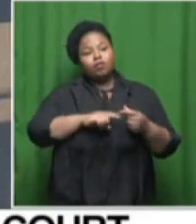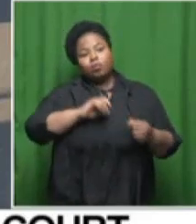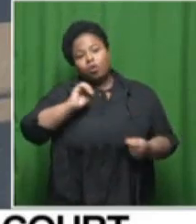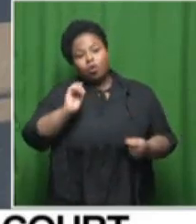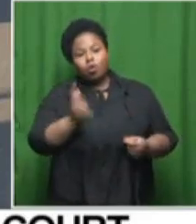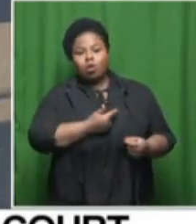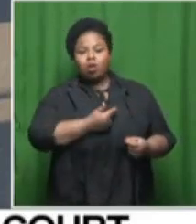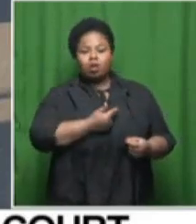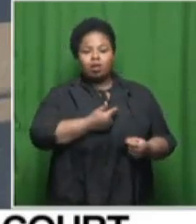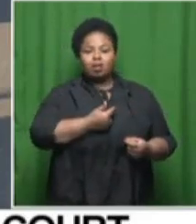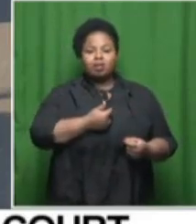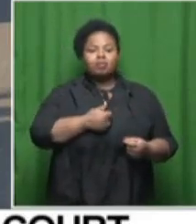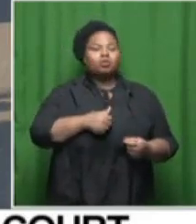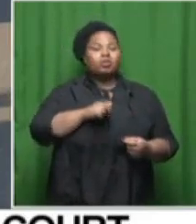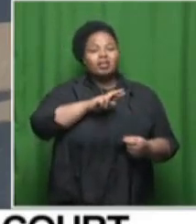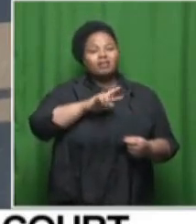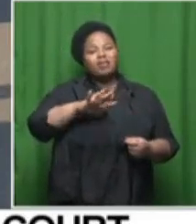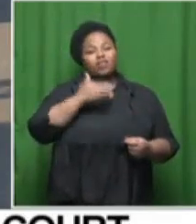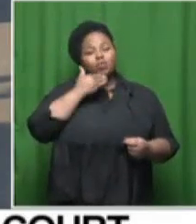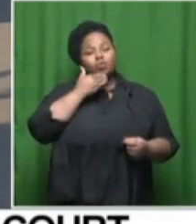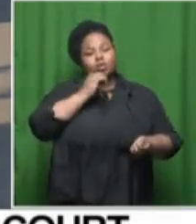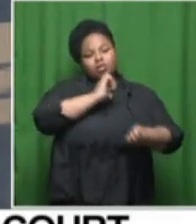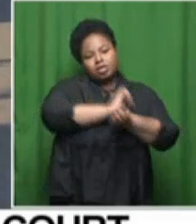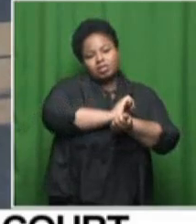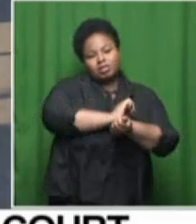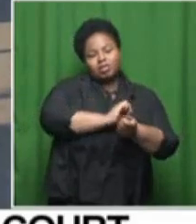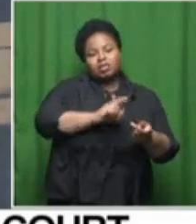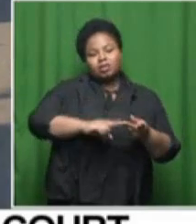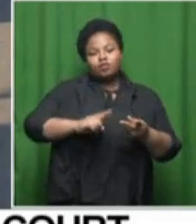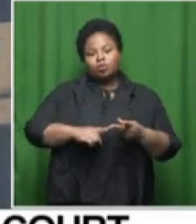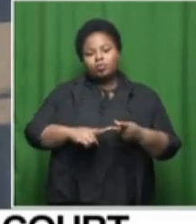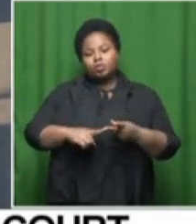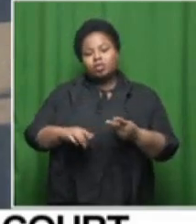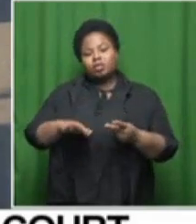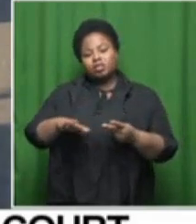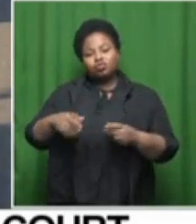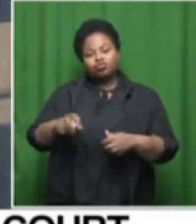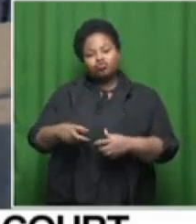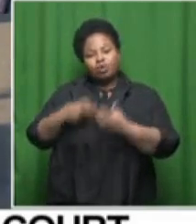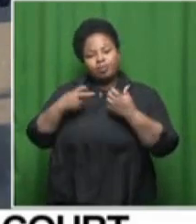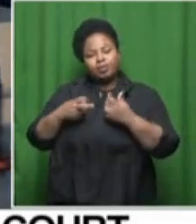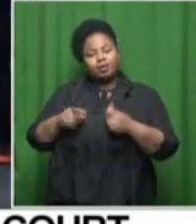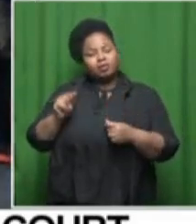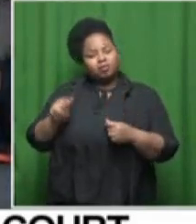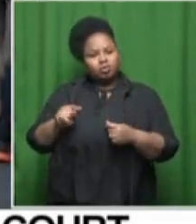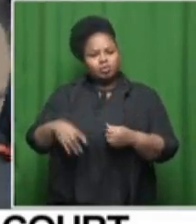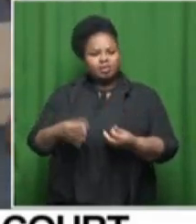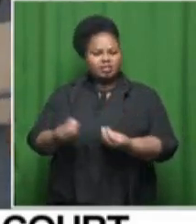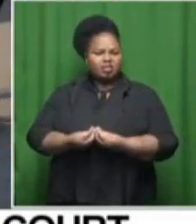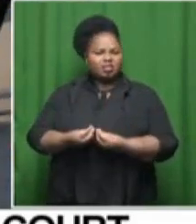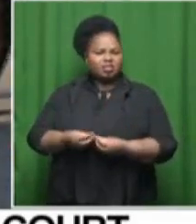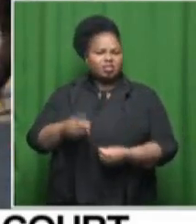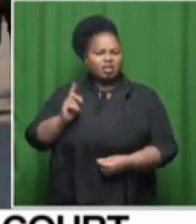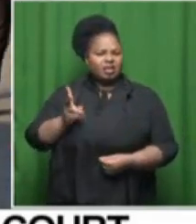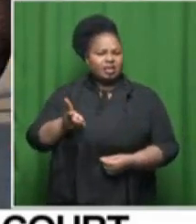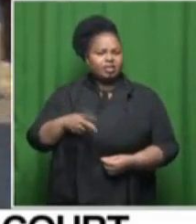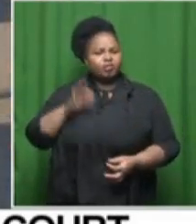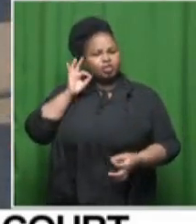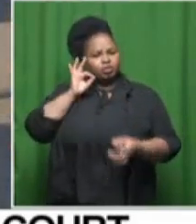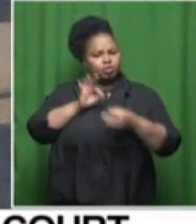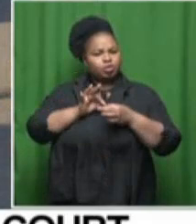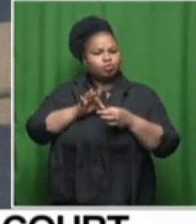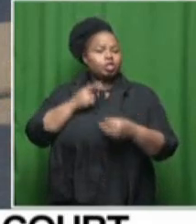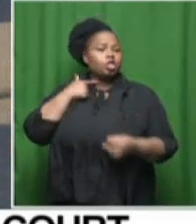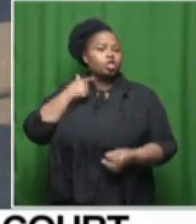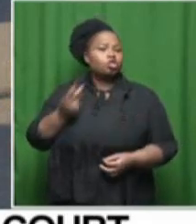those that have been arrested, as well as from the rape kits that were taken from the victims. Also, there was a specific dog that was